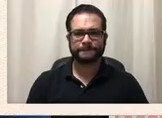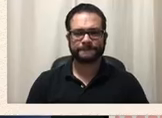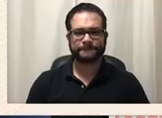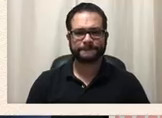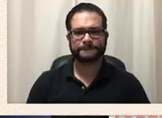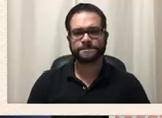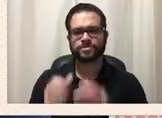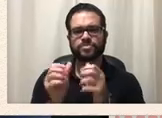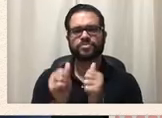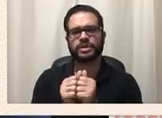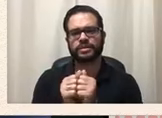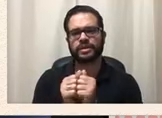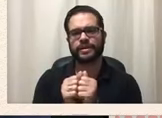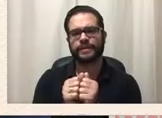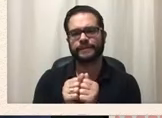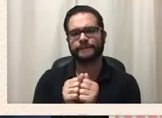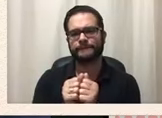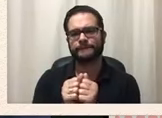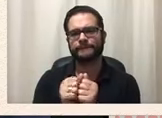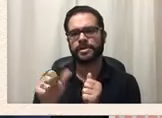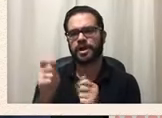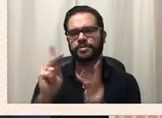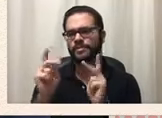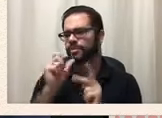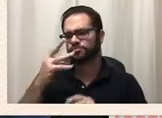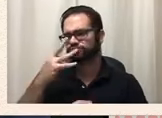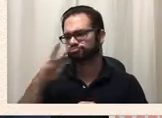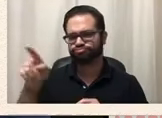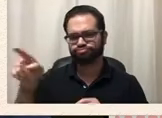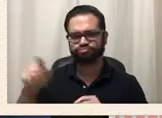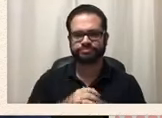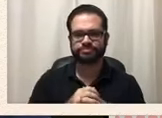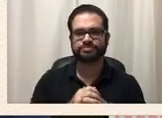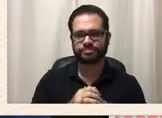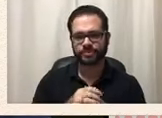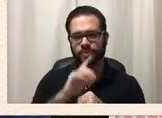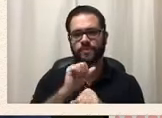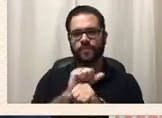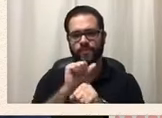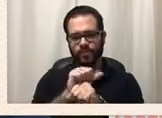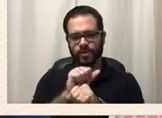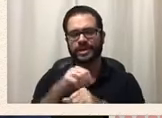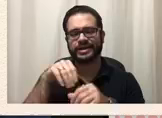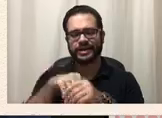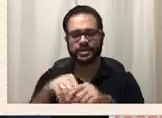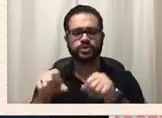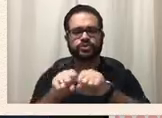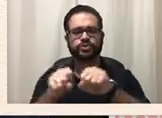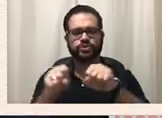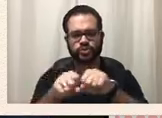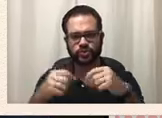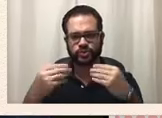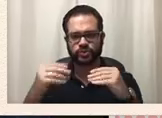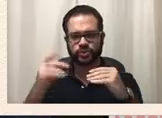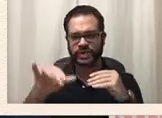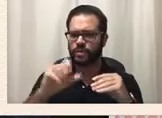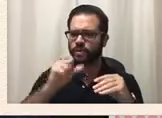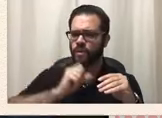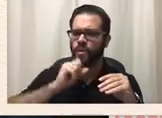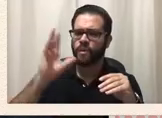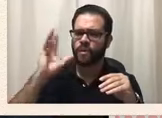store. Yeah. Working at the shoe store. What was that? That's an old school shoe store. I can't remember that.